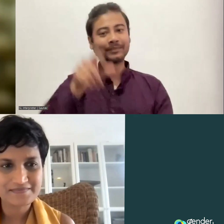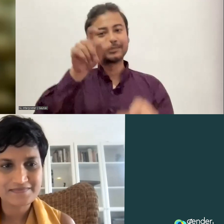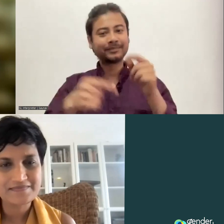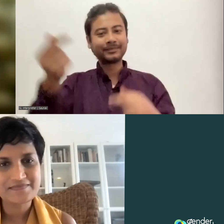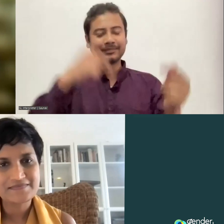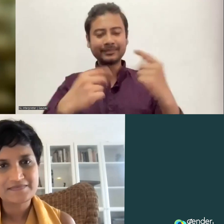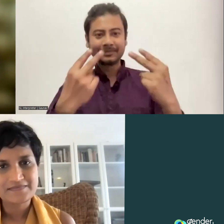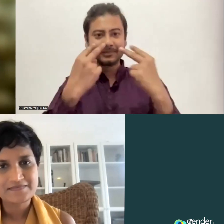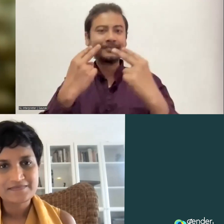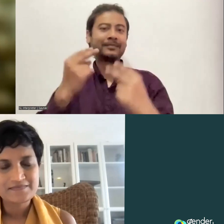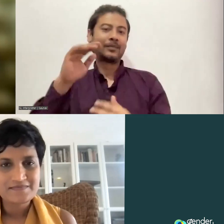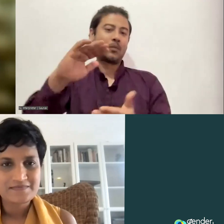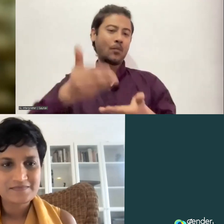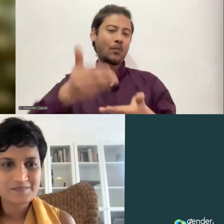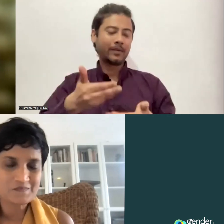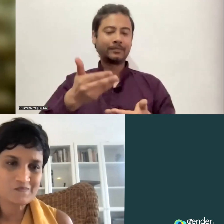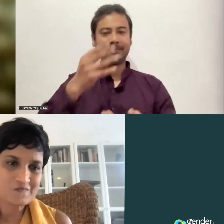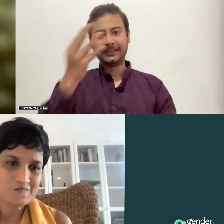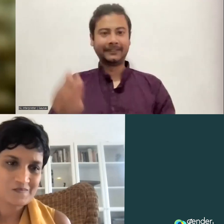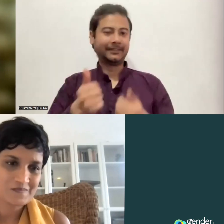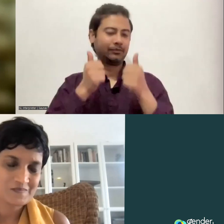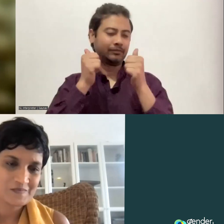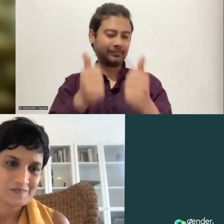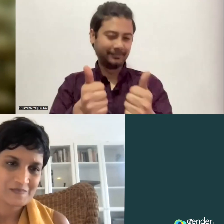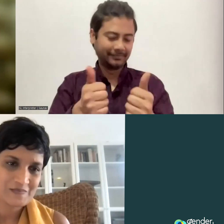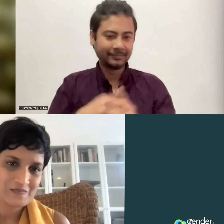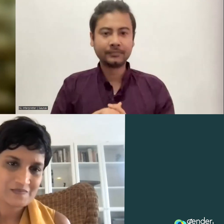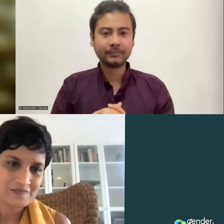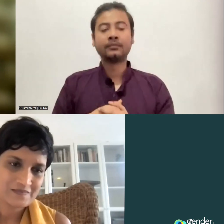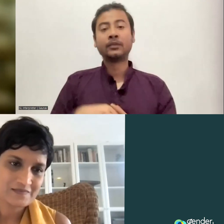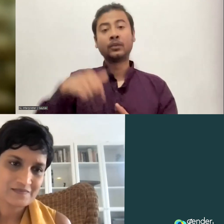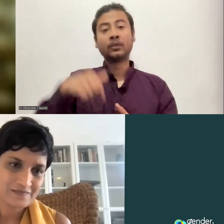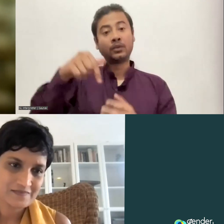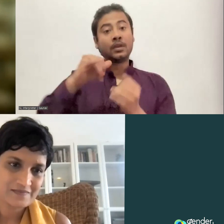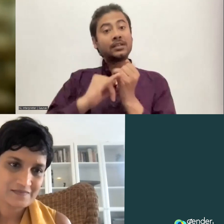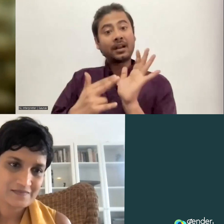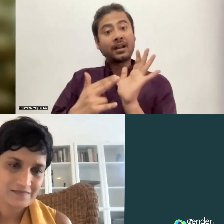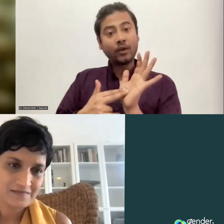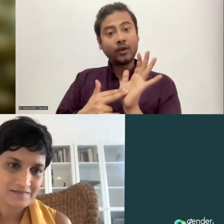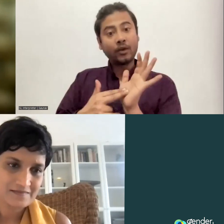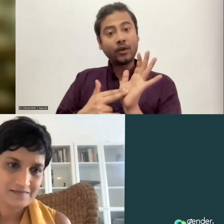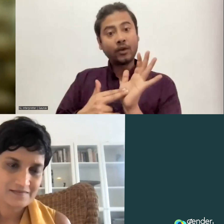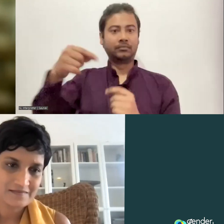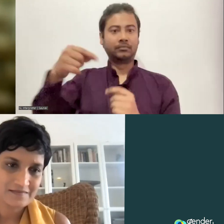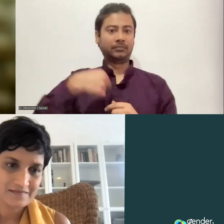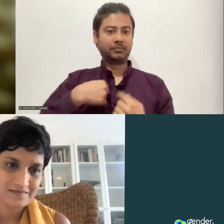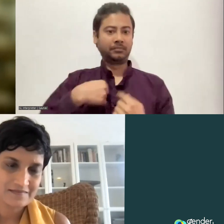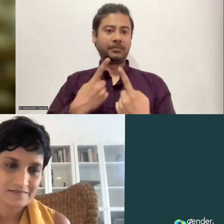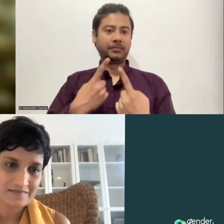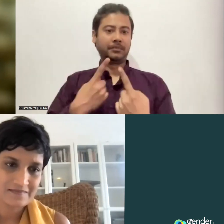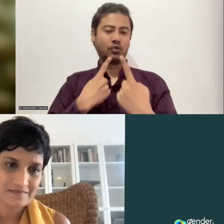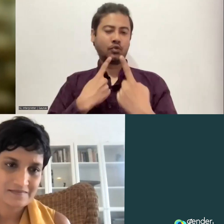today. And Sandhya, social design has been around for a long time,